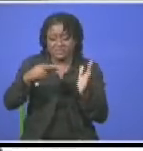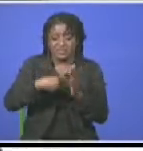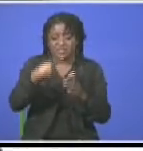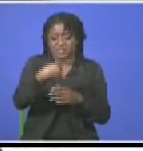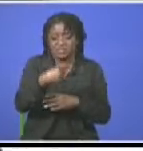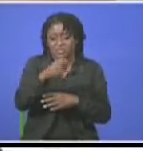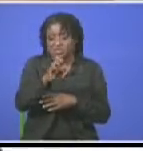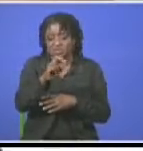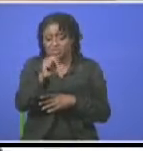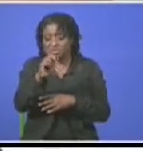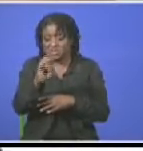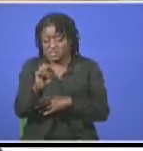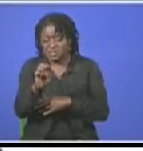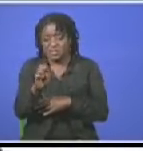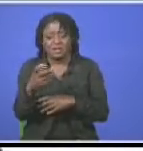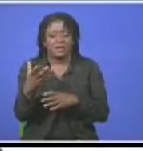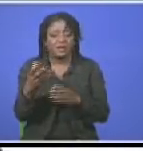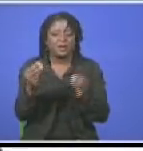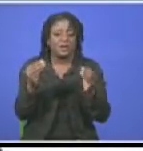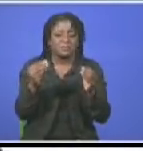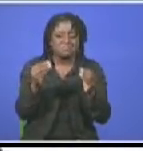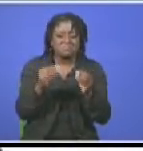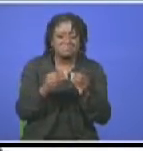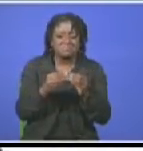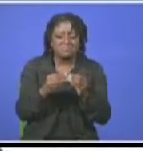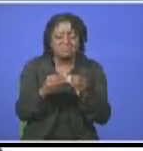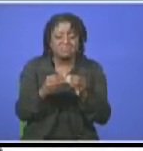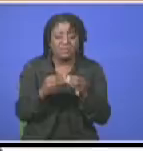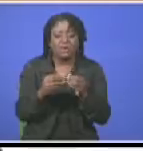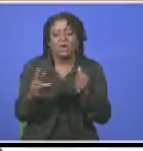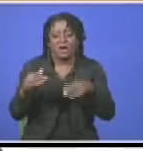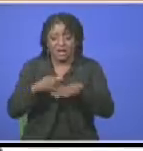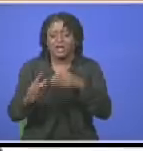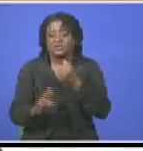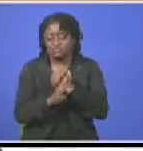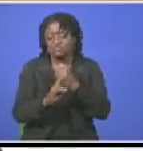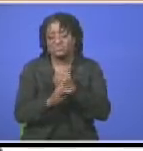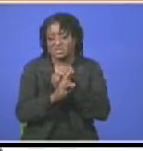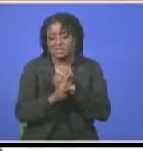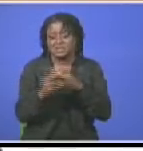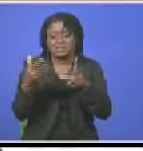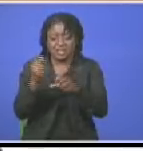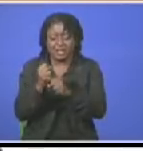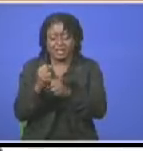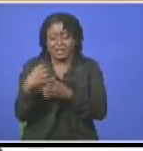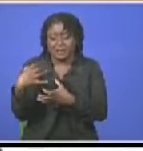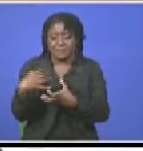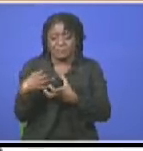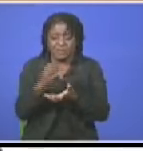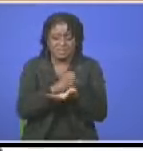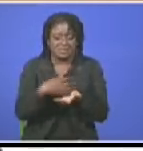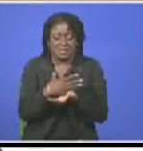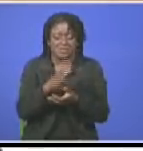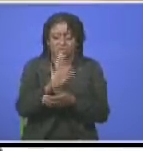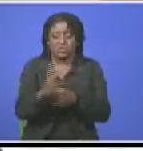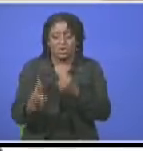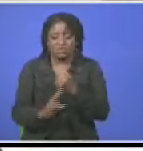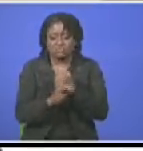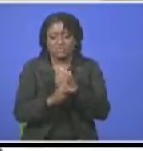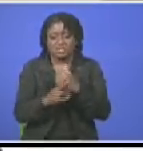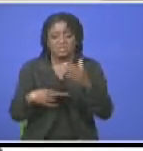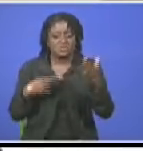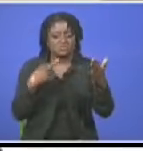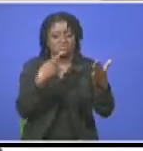are far more susceptible to getting breast cancer. In fact, your risk